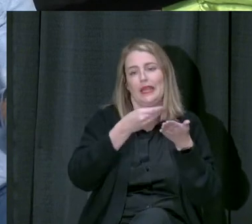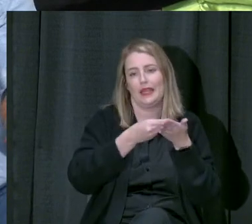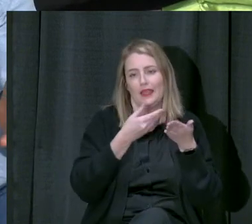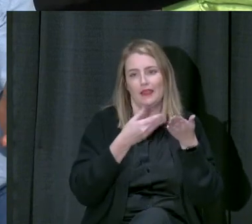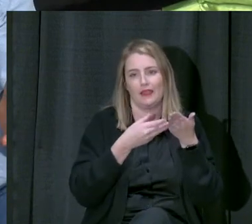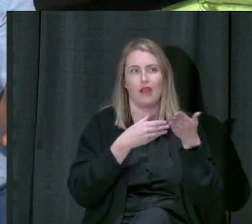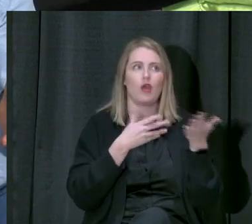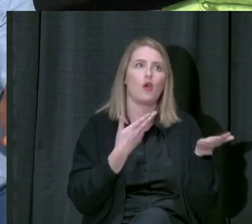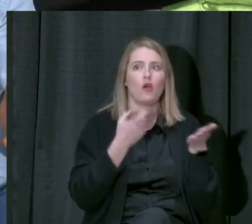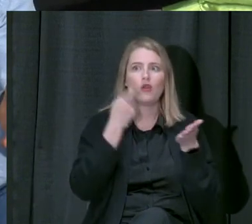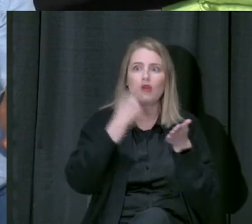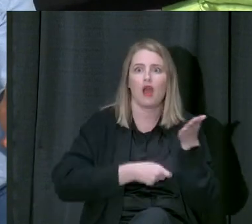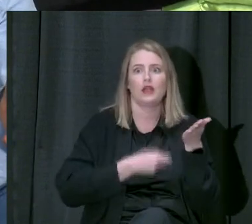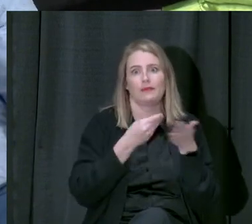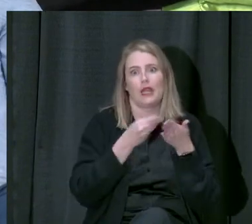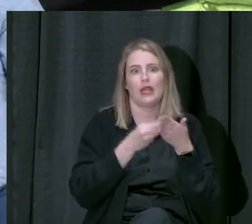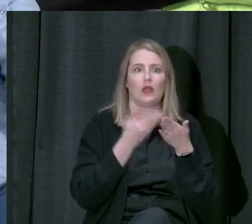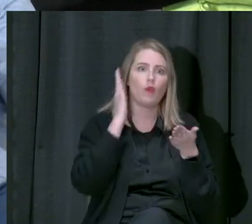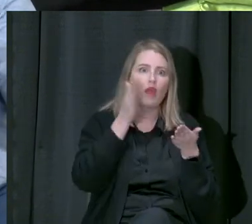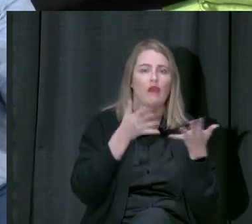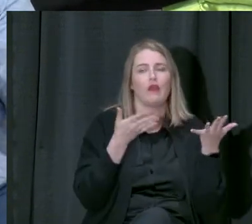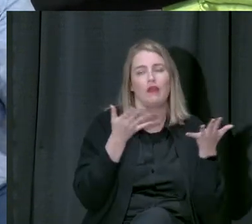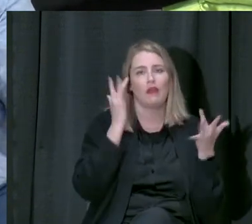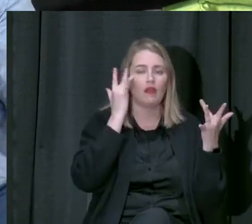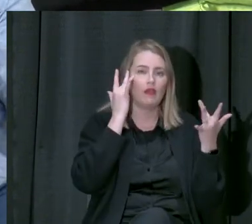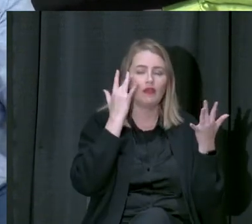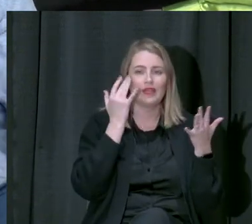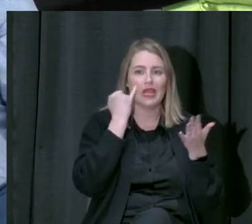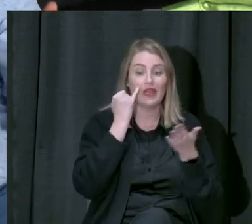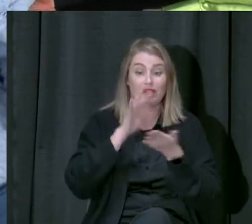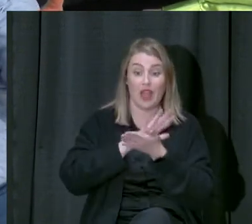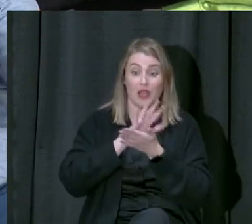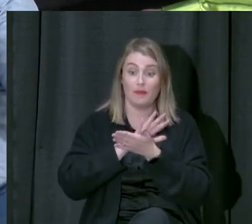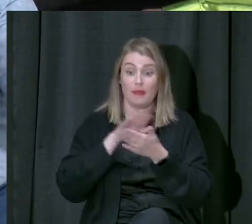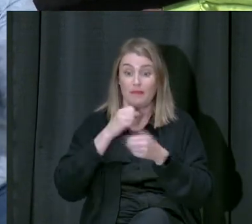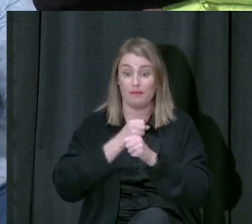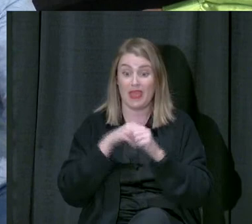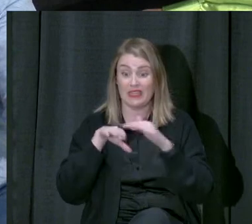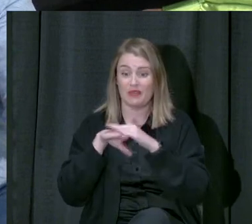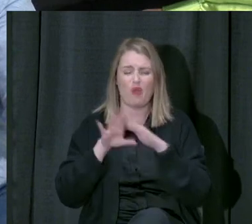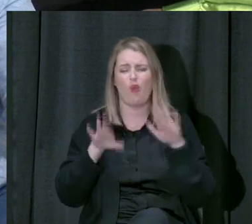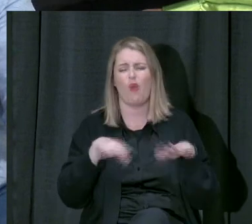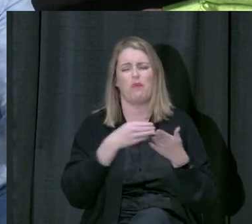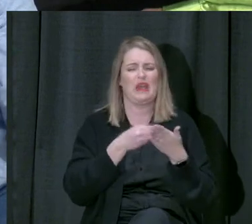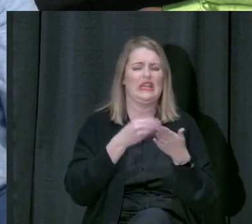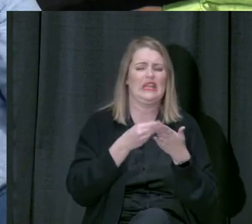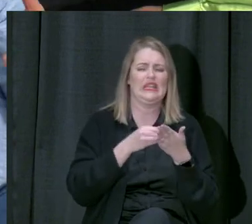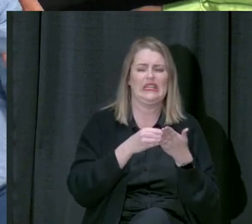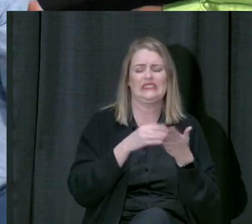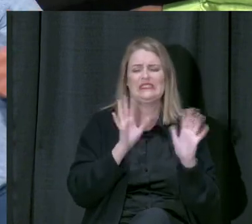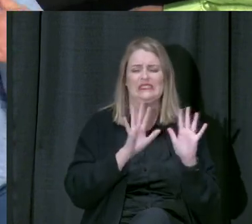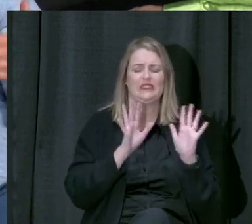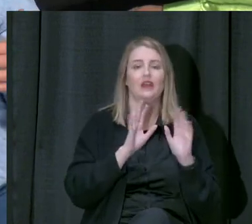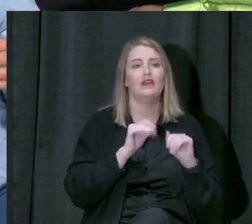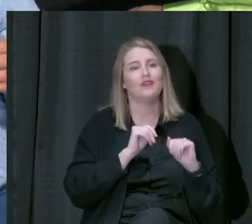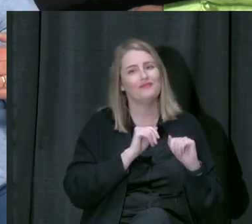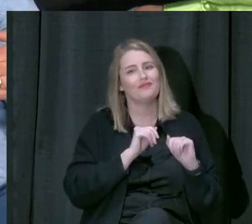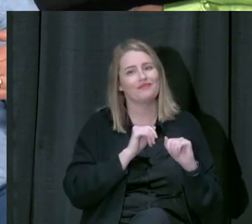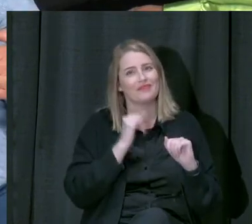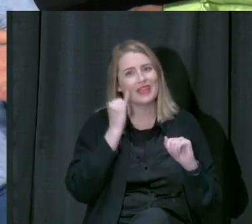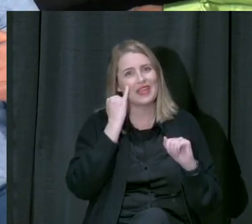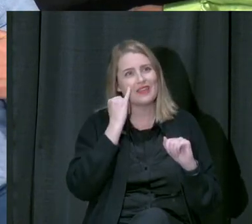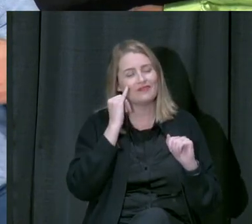well, this is gonna cost me money. If I make these documents accessible, it's gonna cost me money, right? But if you look at